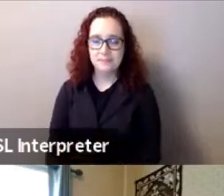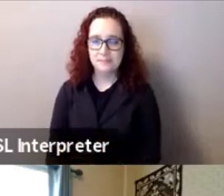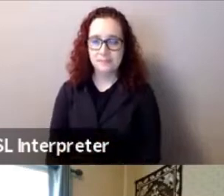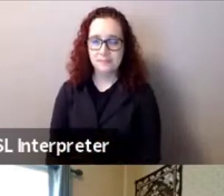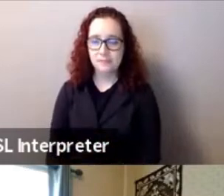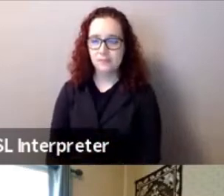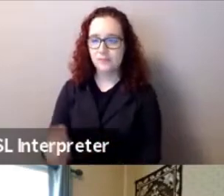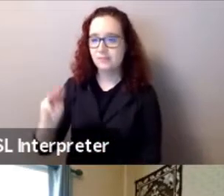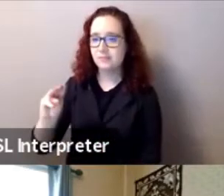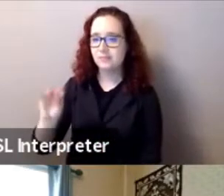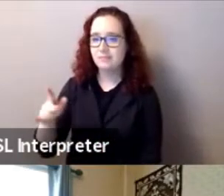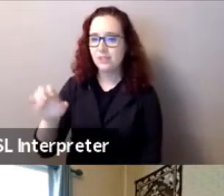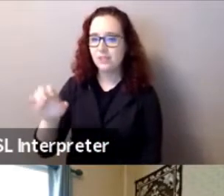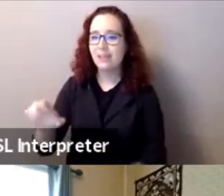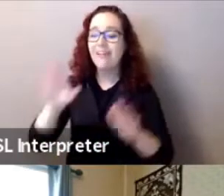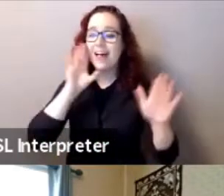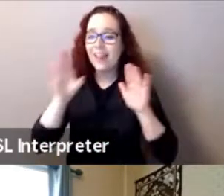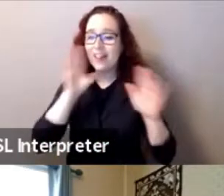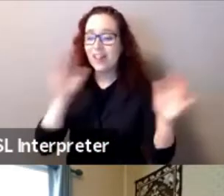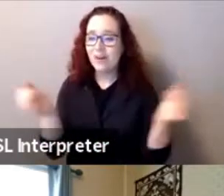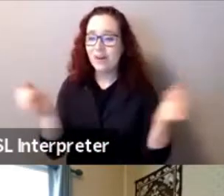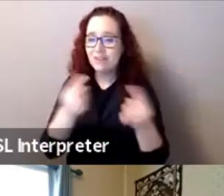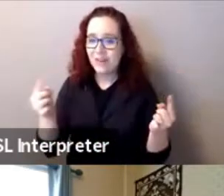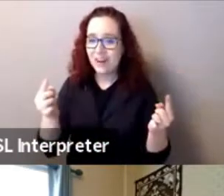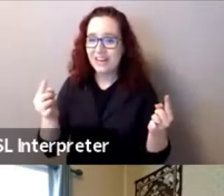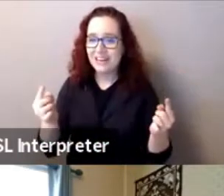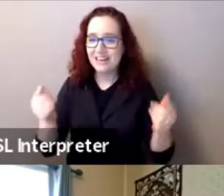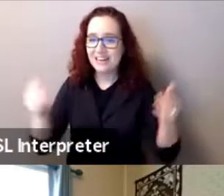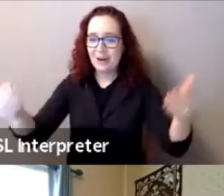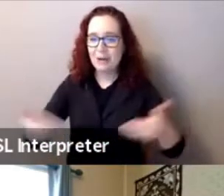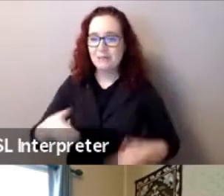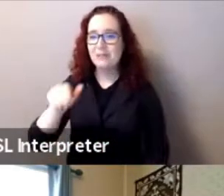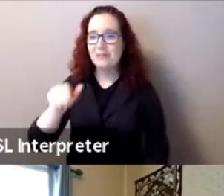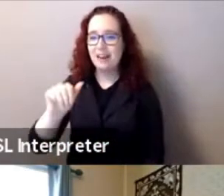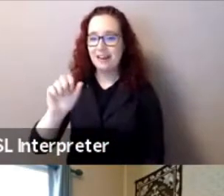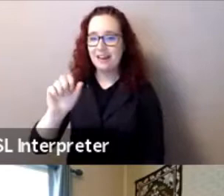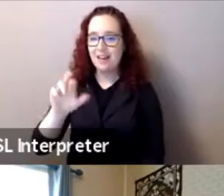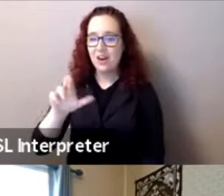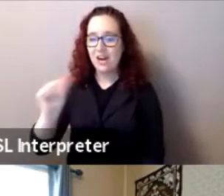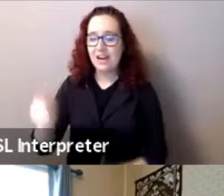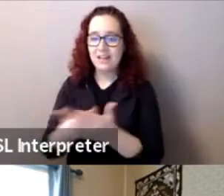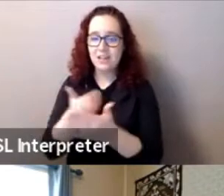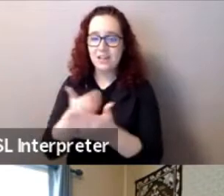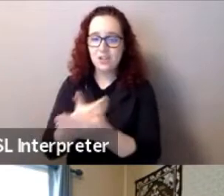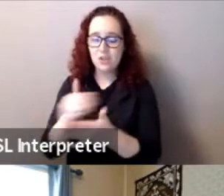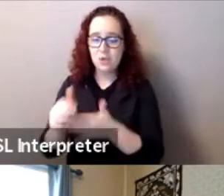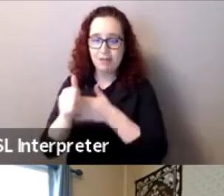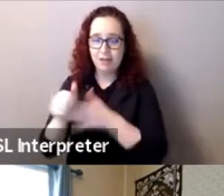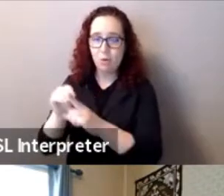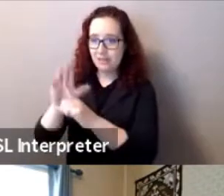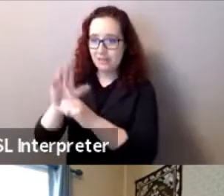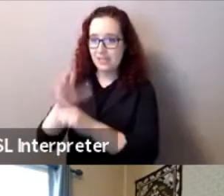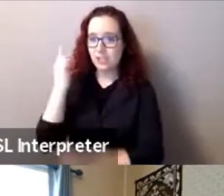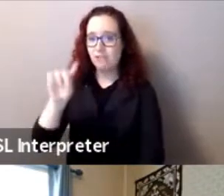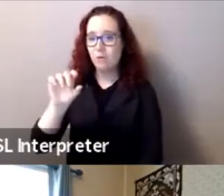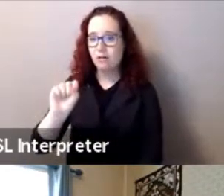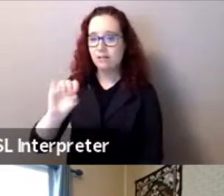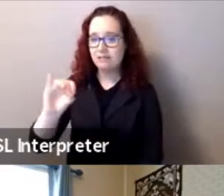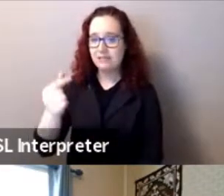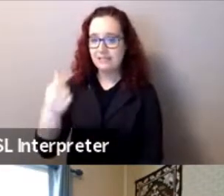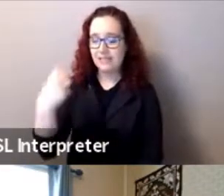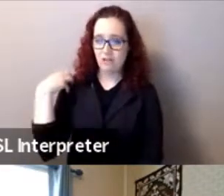All right. Well, hello, everybody, and welcome to the AERA New Leader Orientation for SIG Officers. A couple